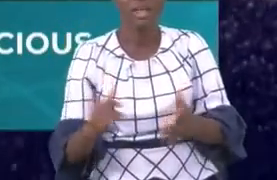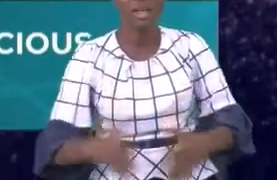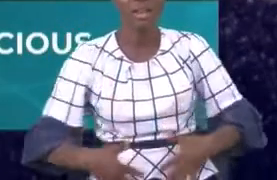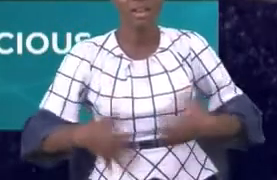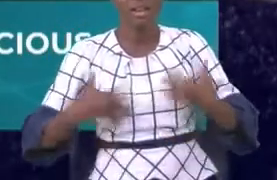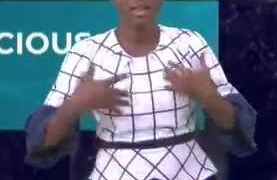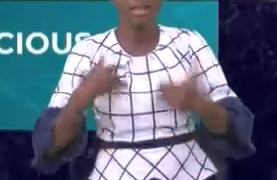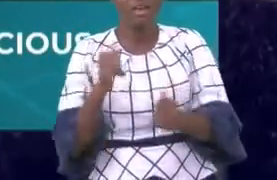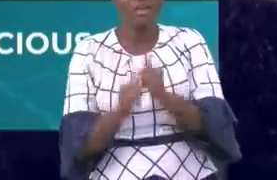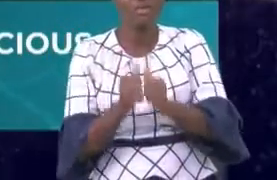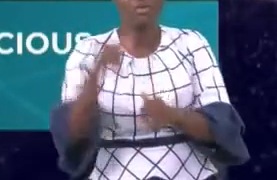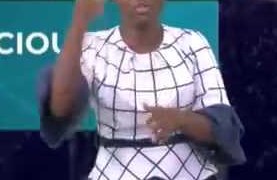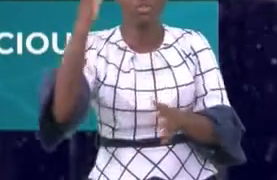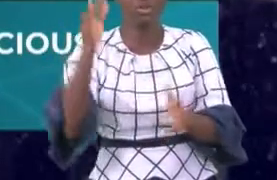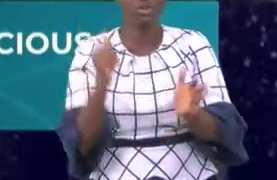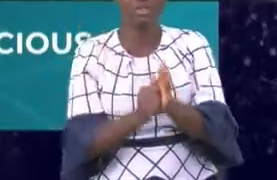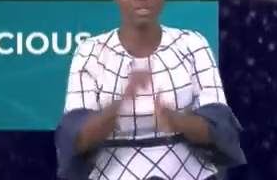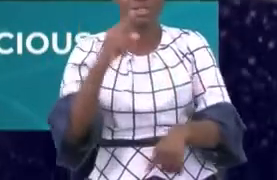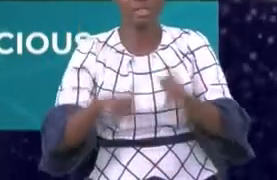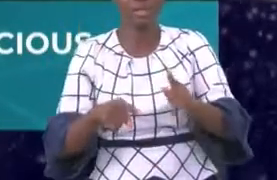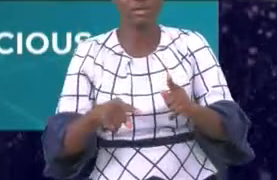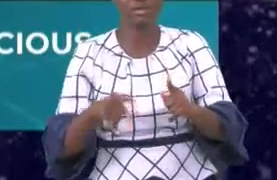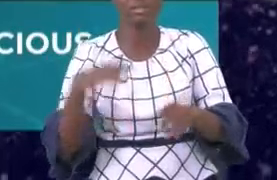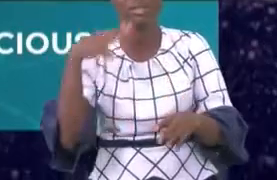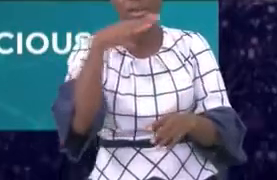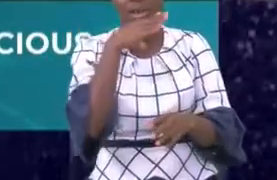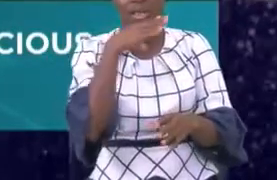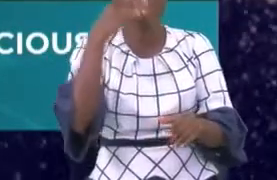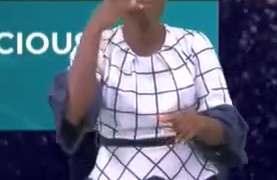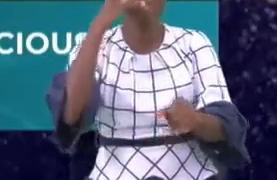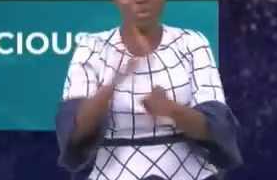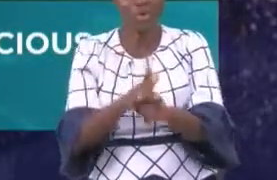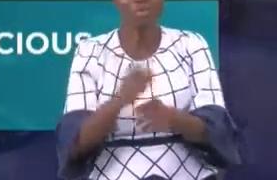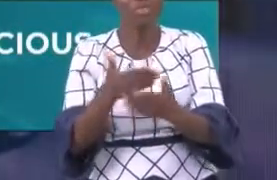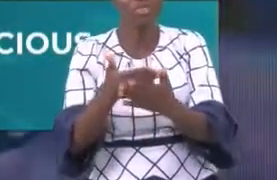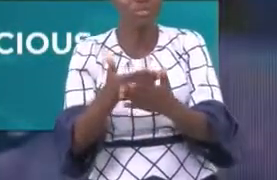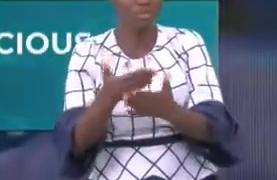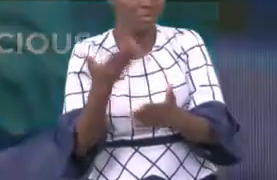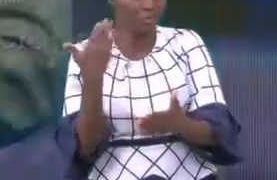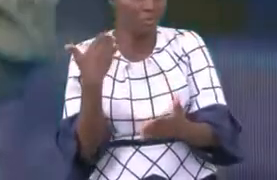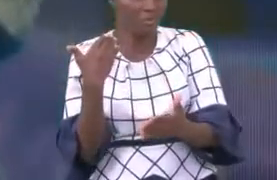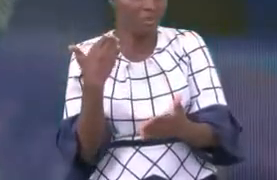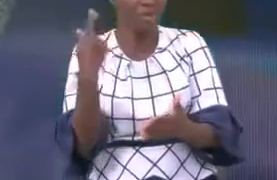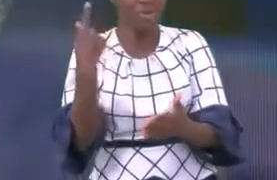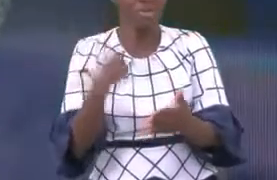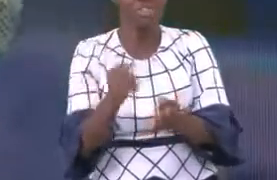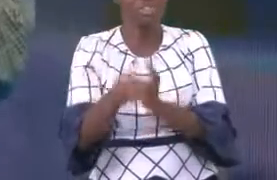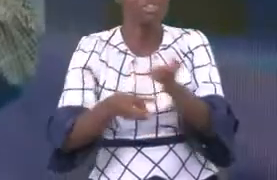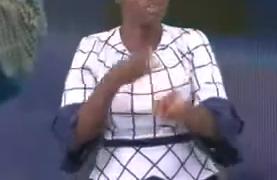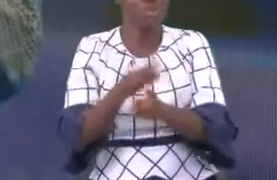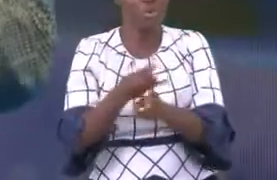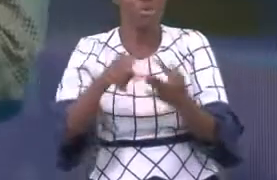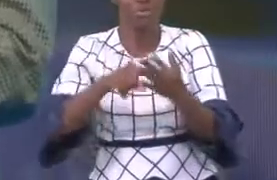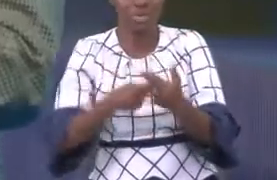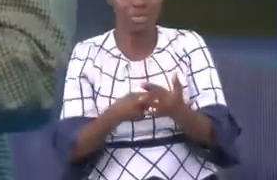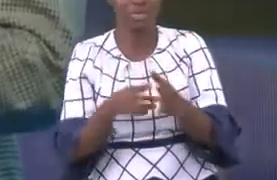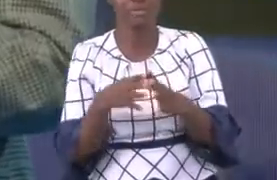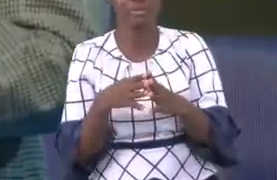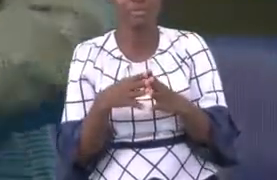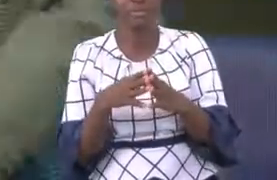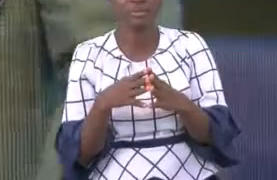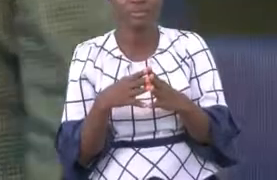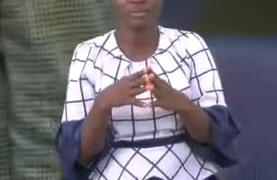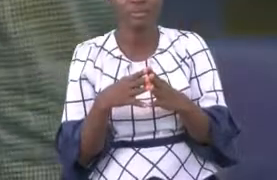that cannot lie, promised before the world began. God that cannot